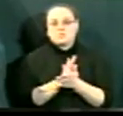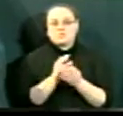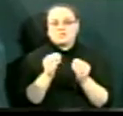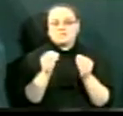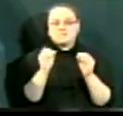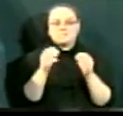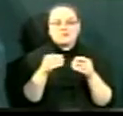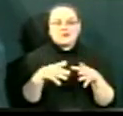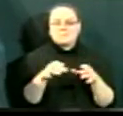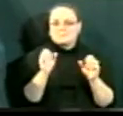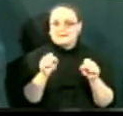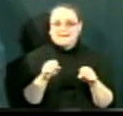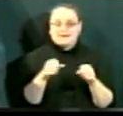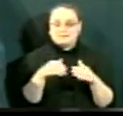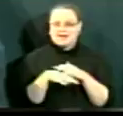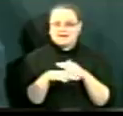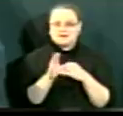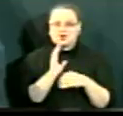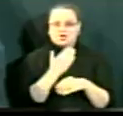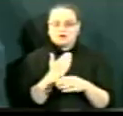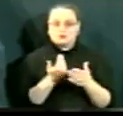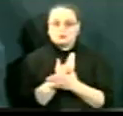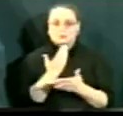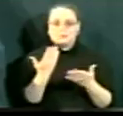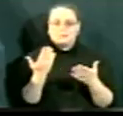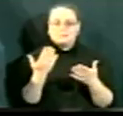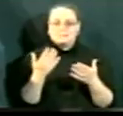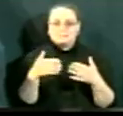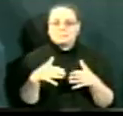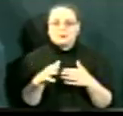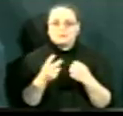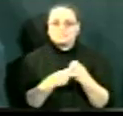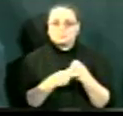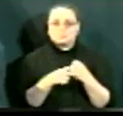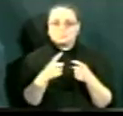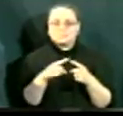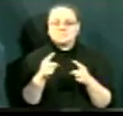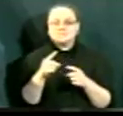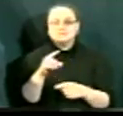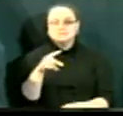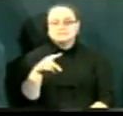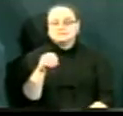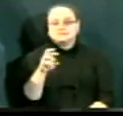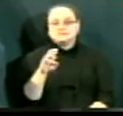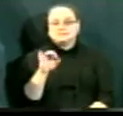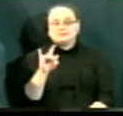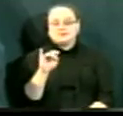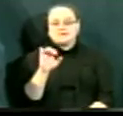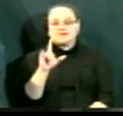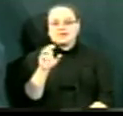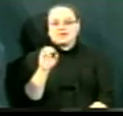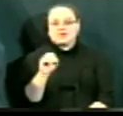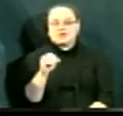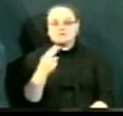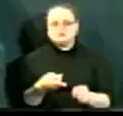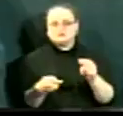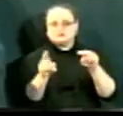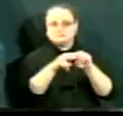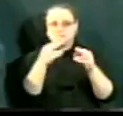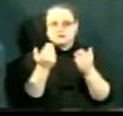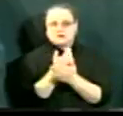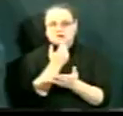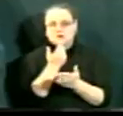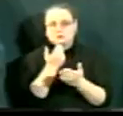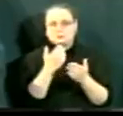being able to access our new method of storage, but the rigor of the portfolio has been ramped up to new heights of